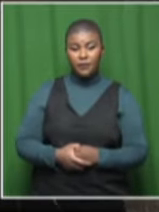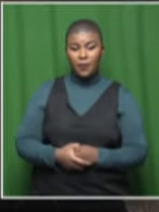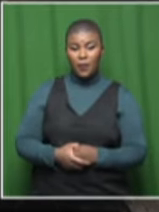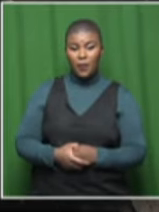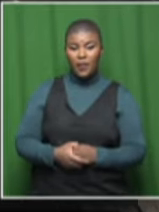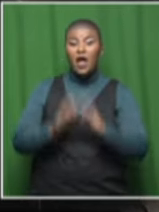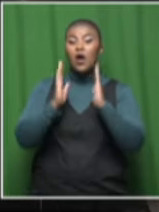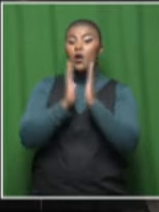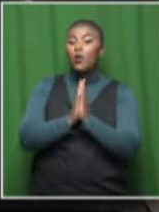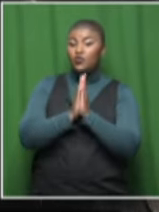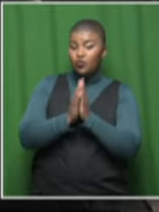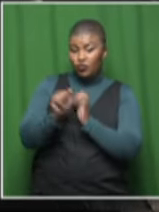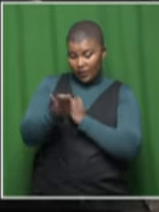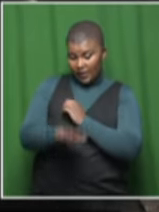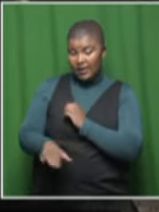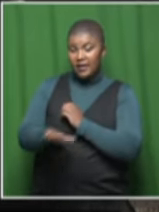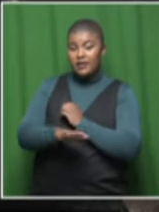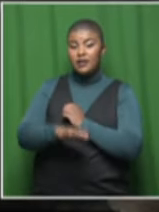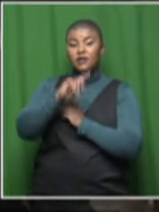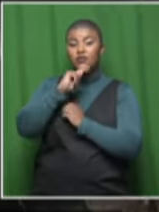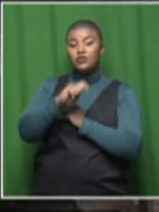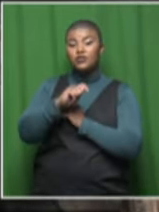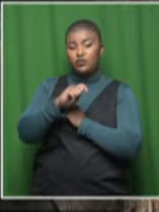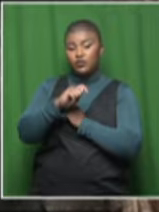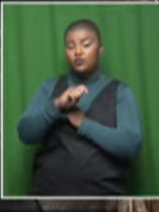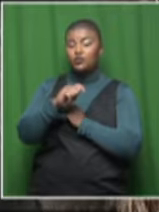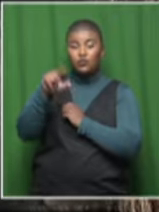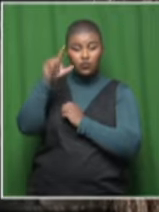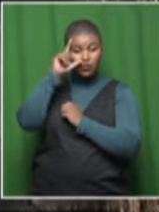ebandleni ubaba ube dlala indima enkulu kakhulu,